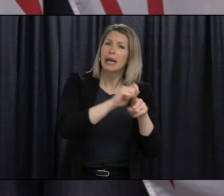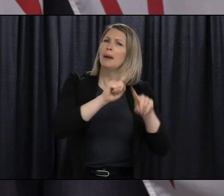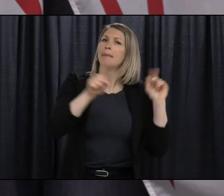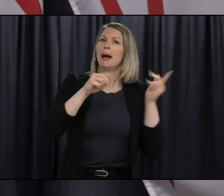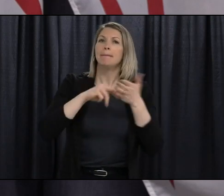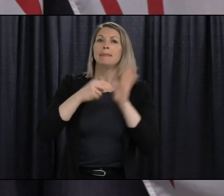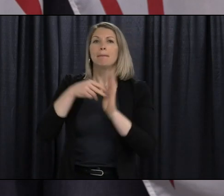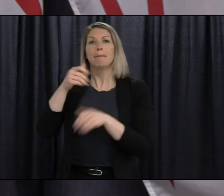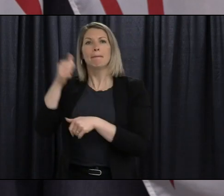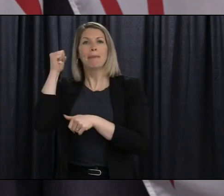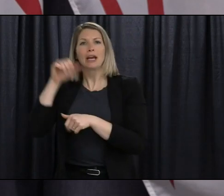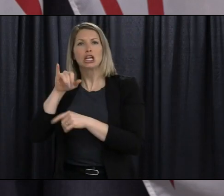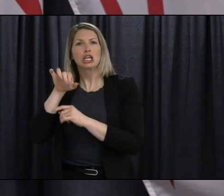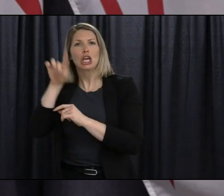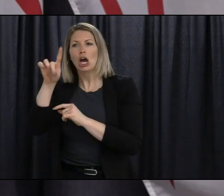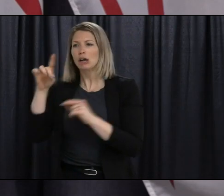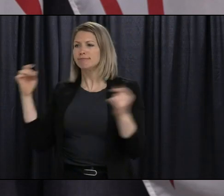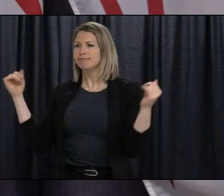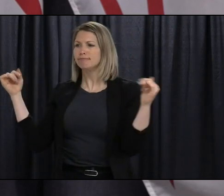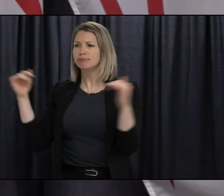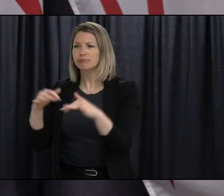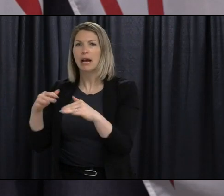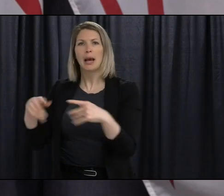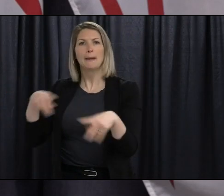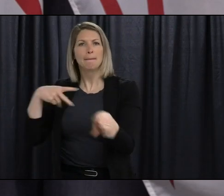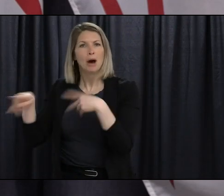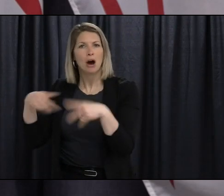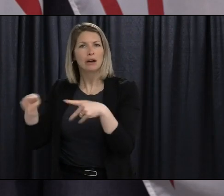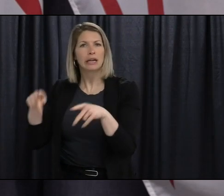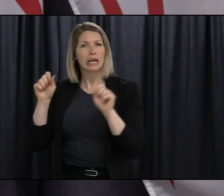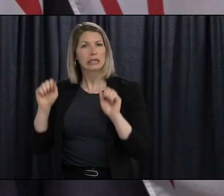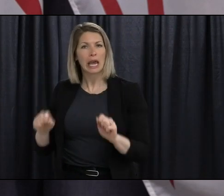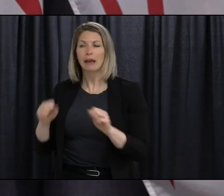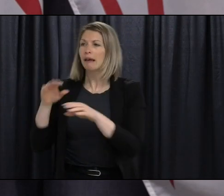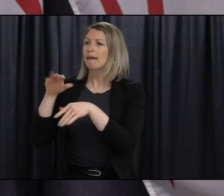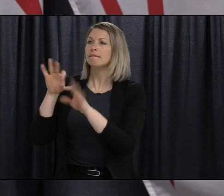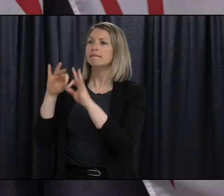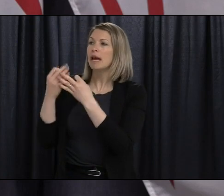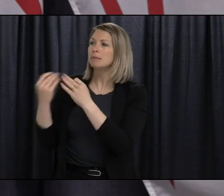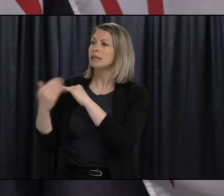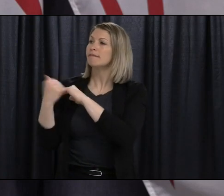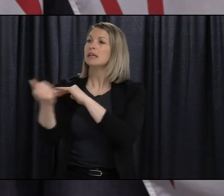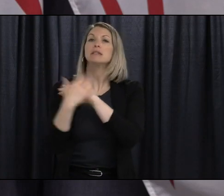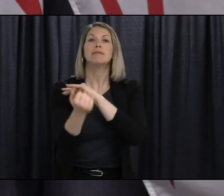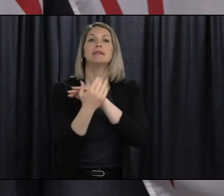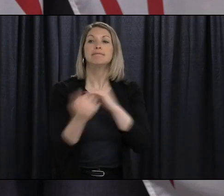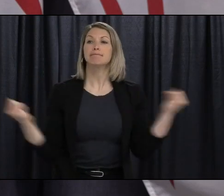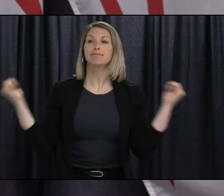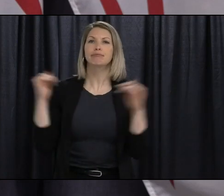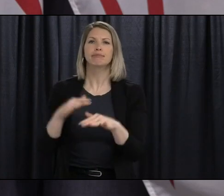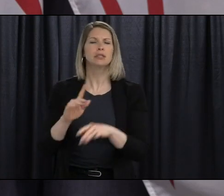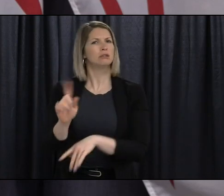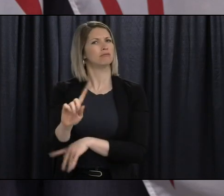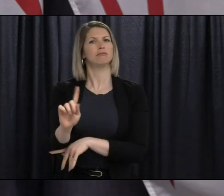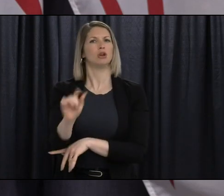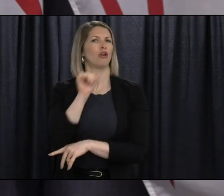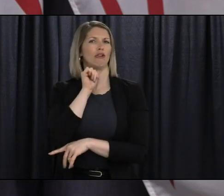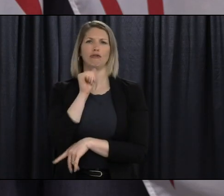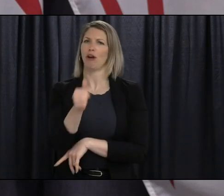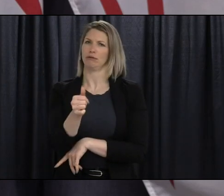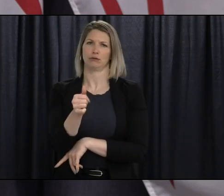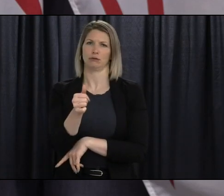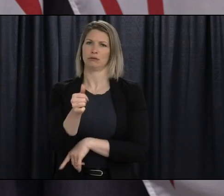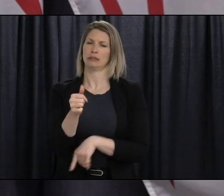or recreational activities with others outside of your double bubble should occur. We are not at a place where we can do this just